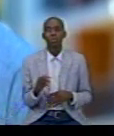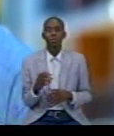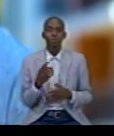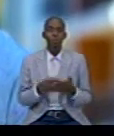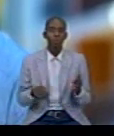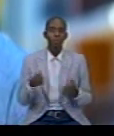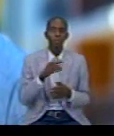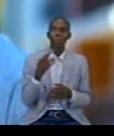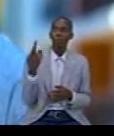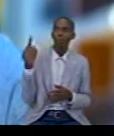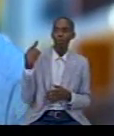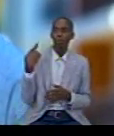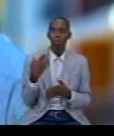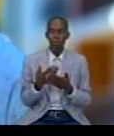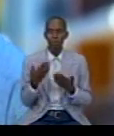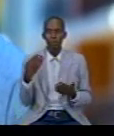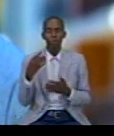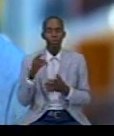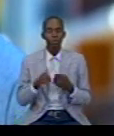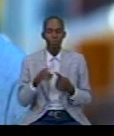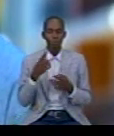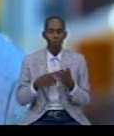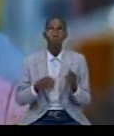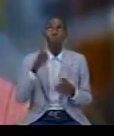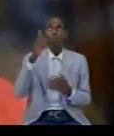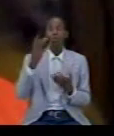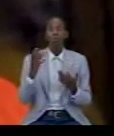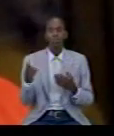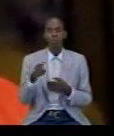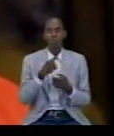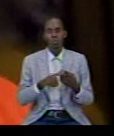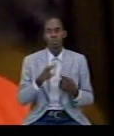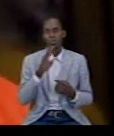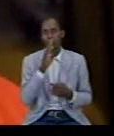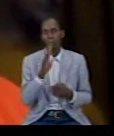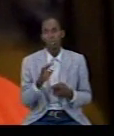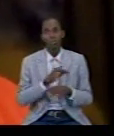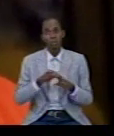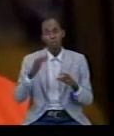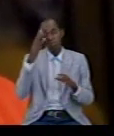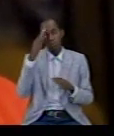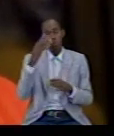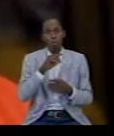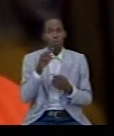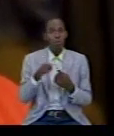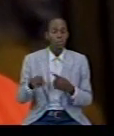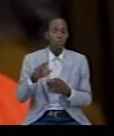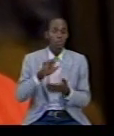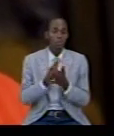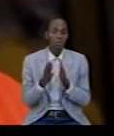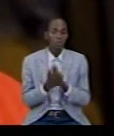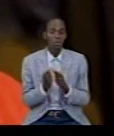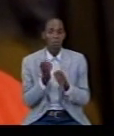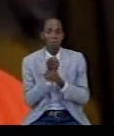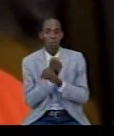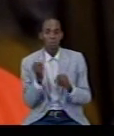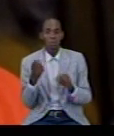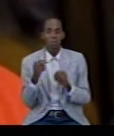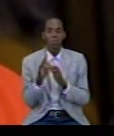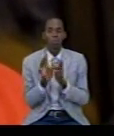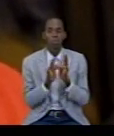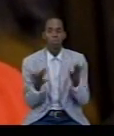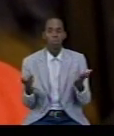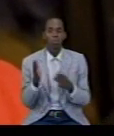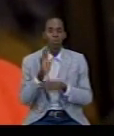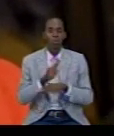were into what God wants them to be. Now, at that time when they are just converted or born again, the Bible calls